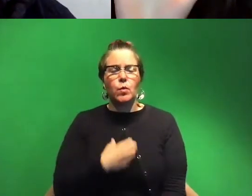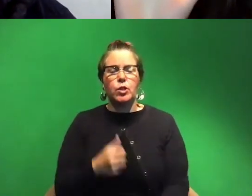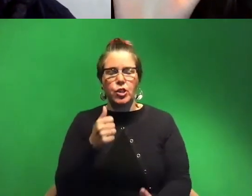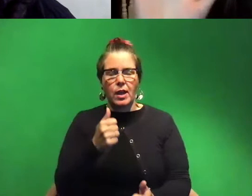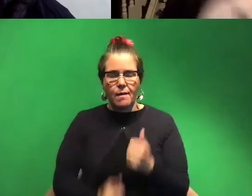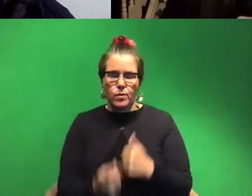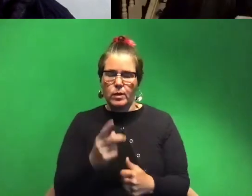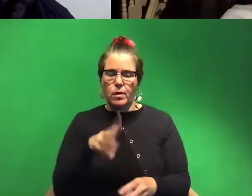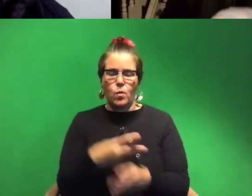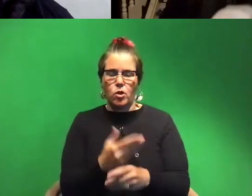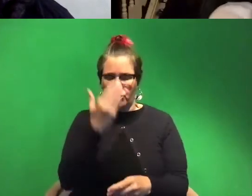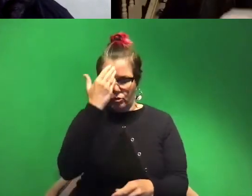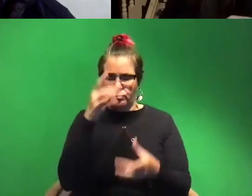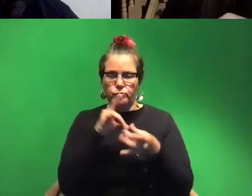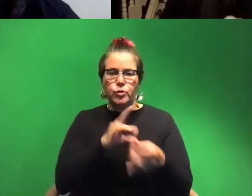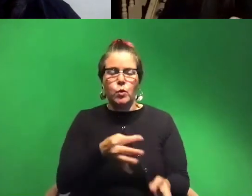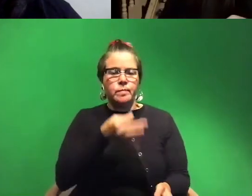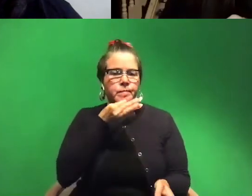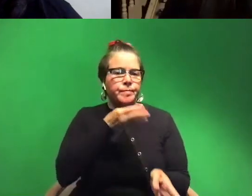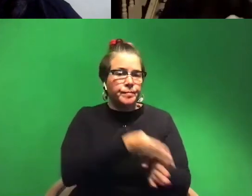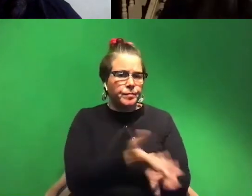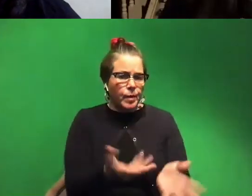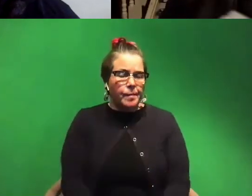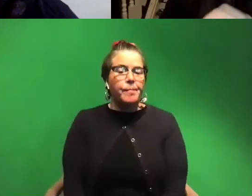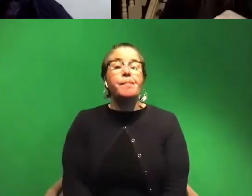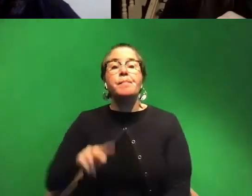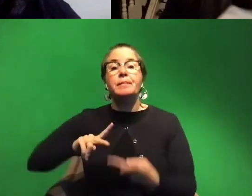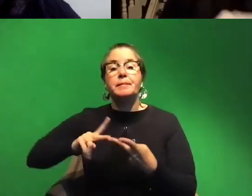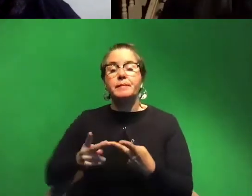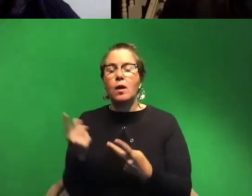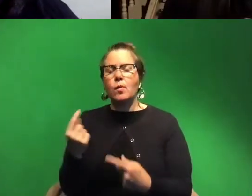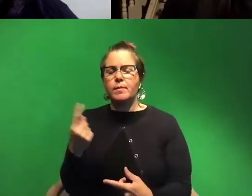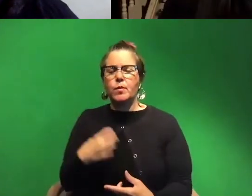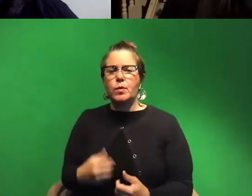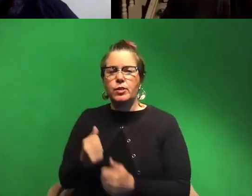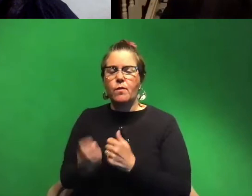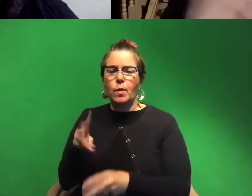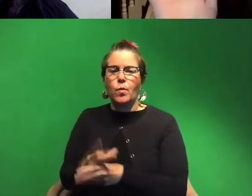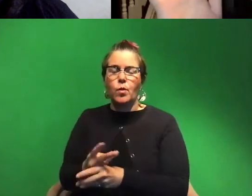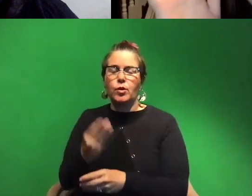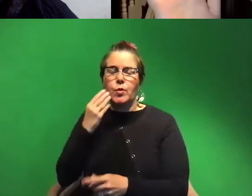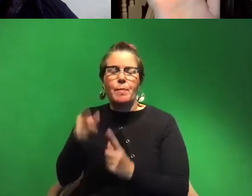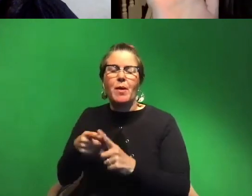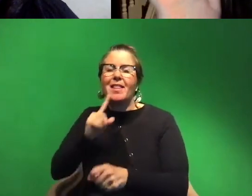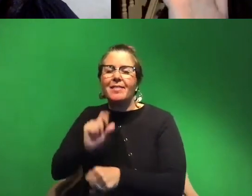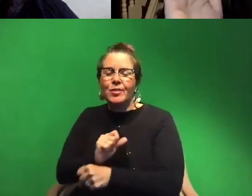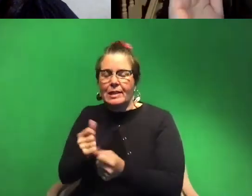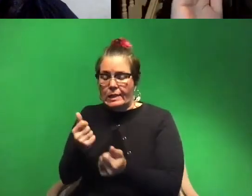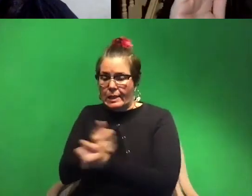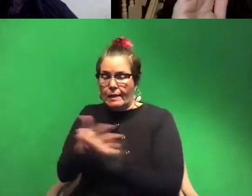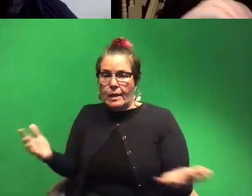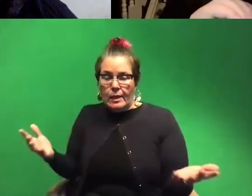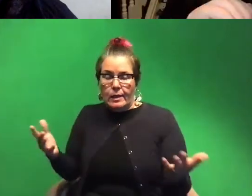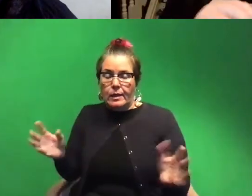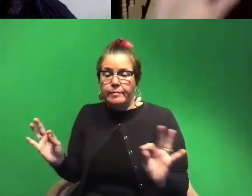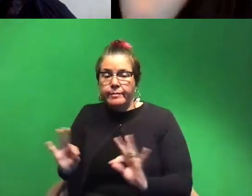in the world knew about your area of expertise? And the second question is, what's something that you wish everybody in the world knew about literally anything? It can be as